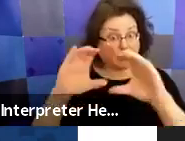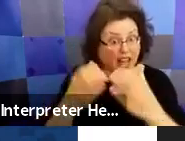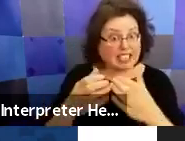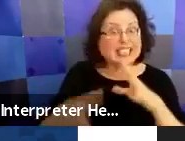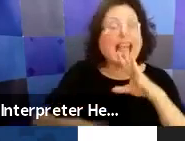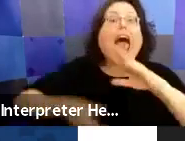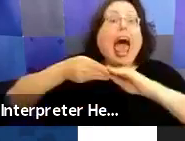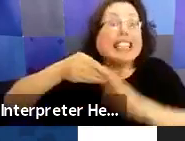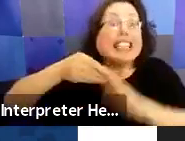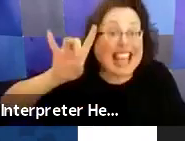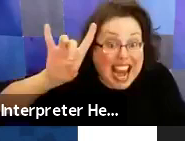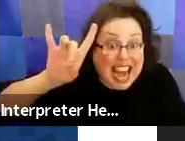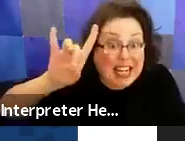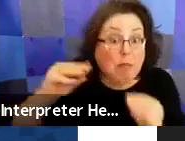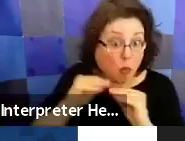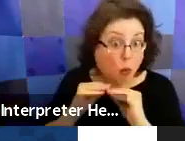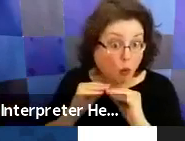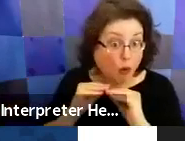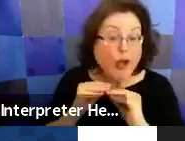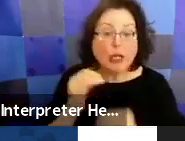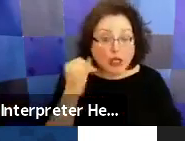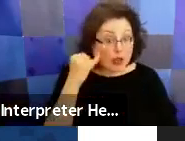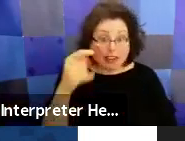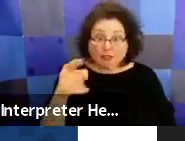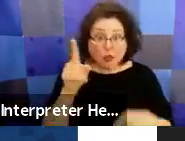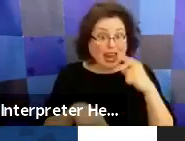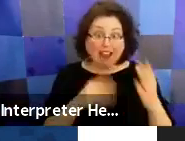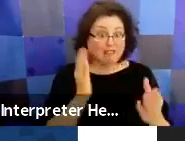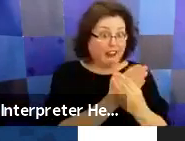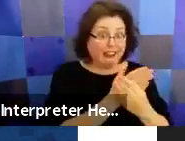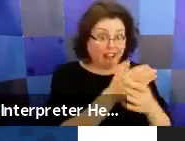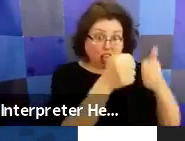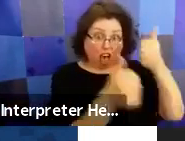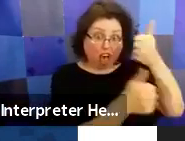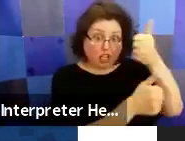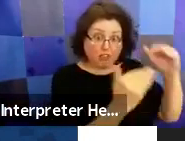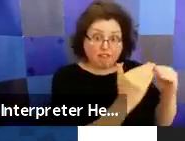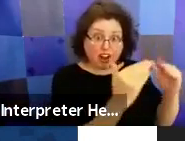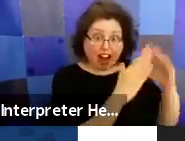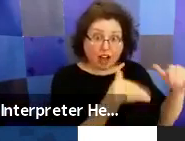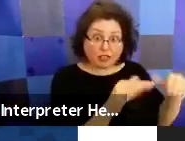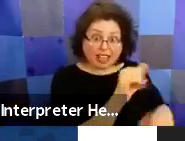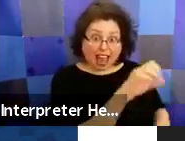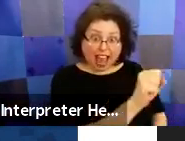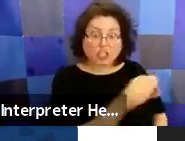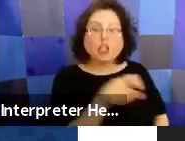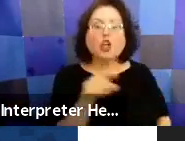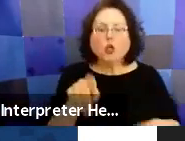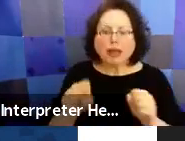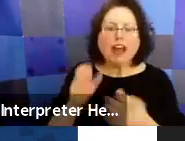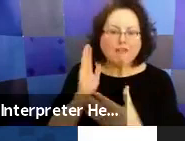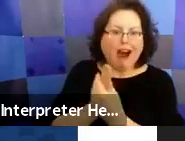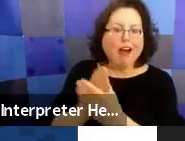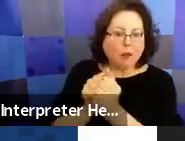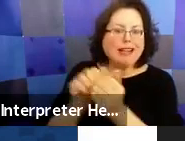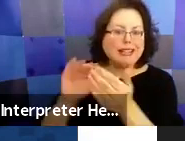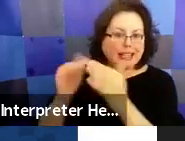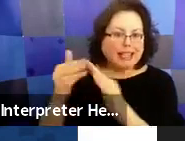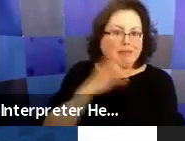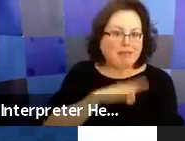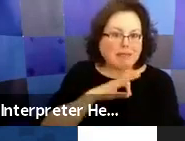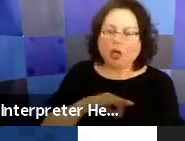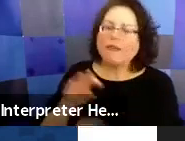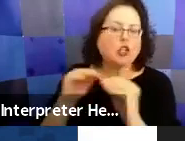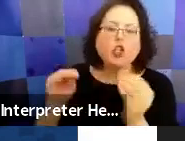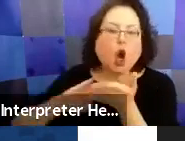8 more. So even if you can't file under the Fair Housing Act, you can still file with the City of Pittsburgh. And there are no